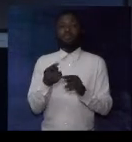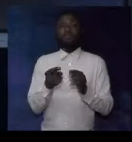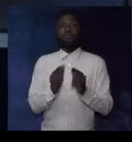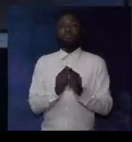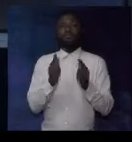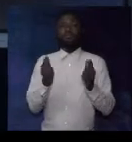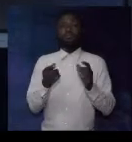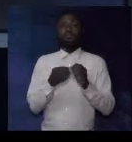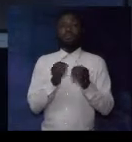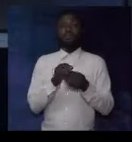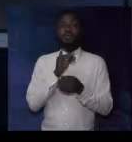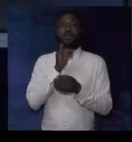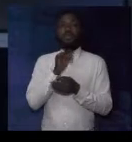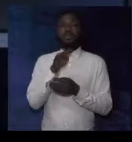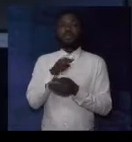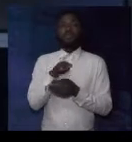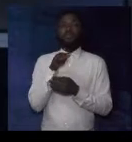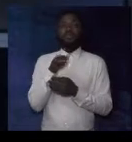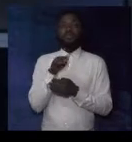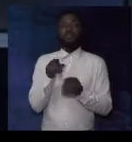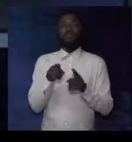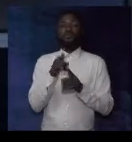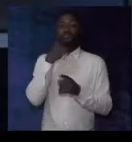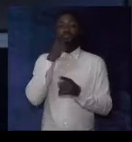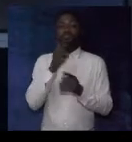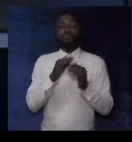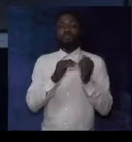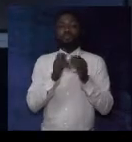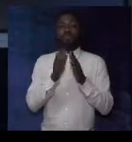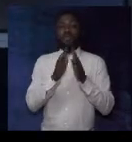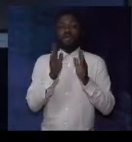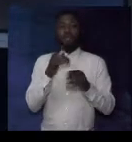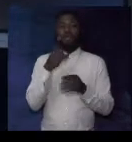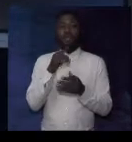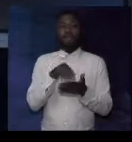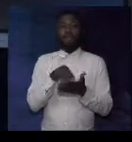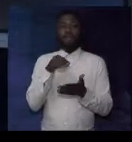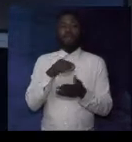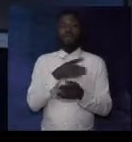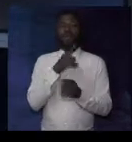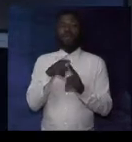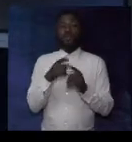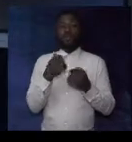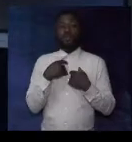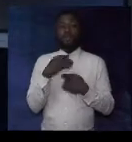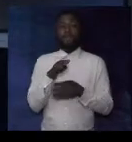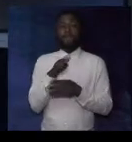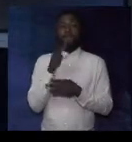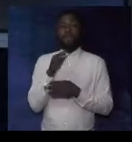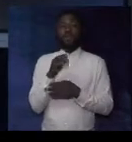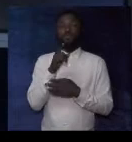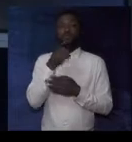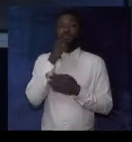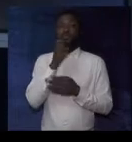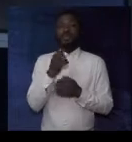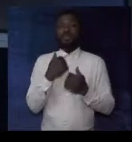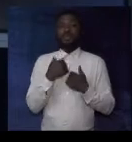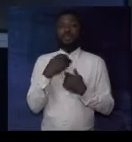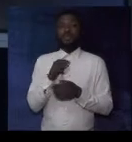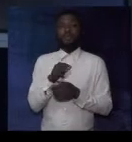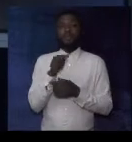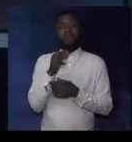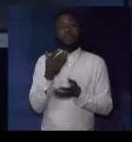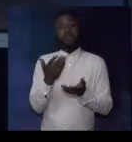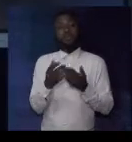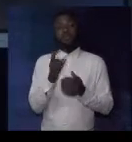case, the largest place value is the billion. So you must build a house for billion. And when you have billion, automatically you must